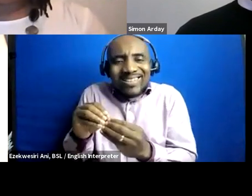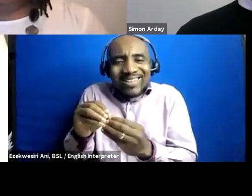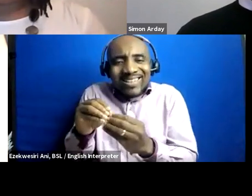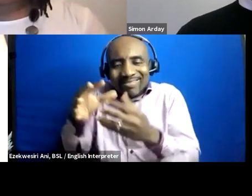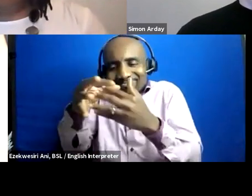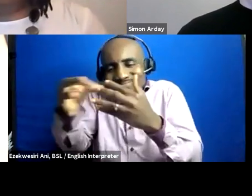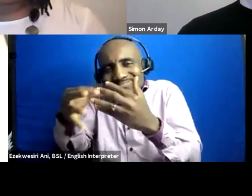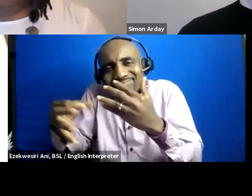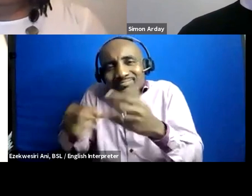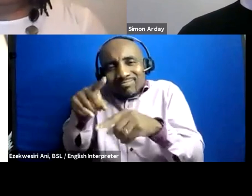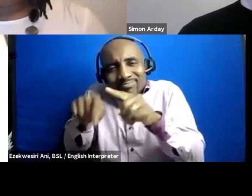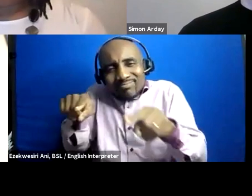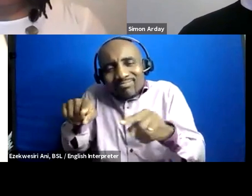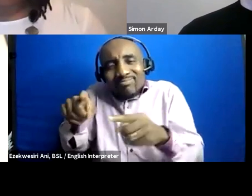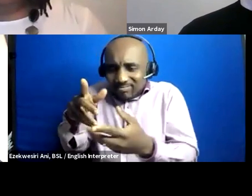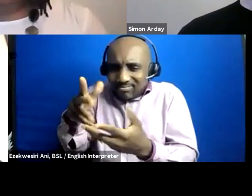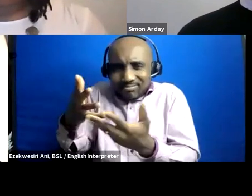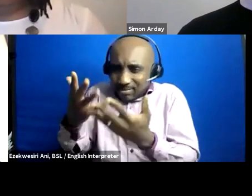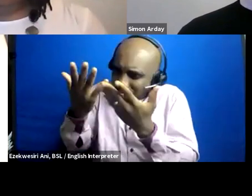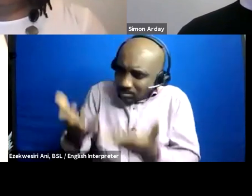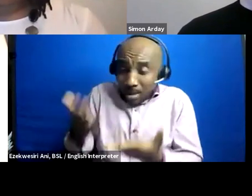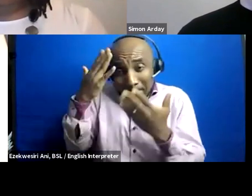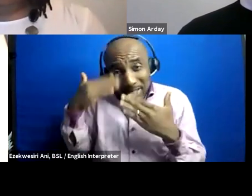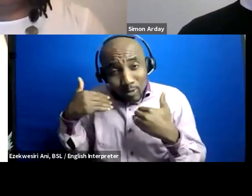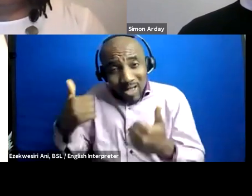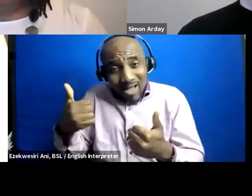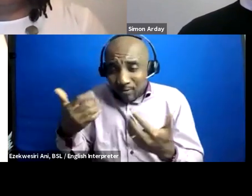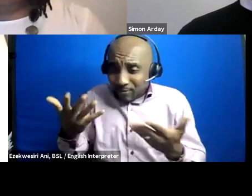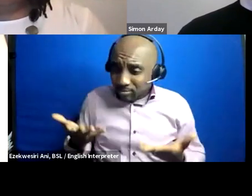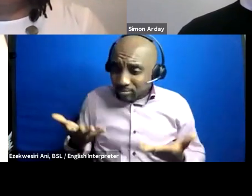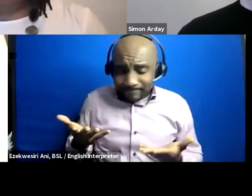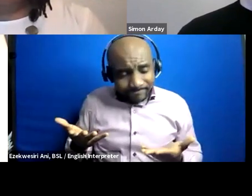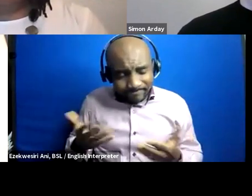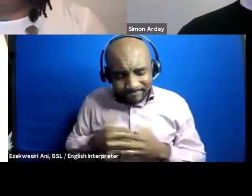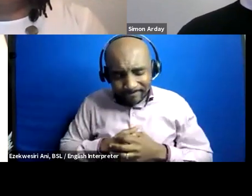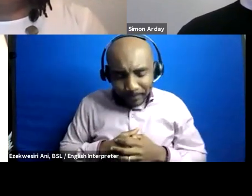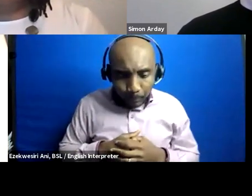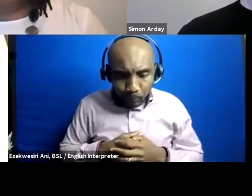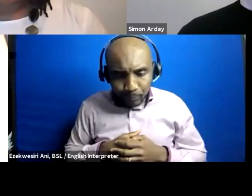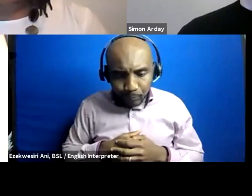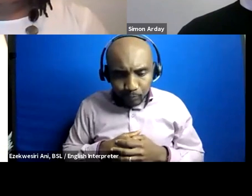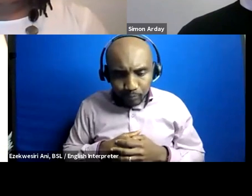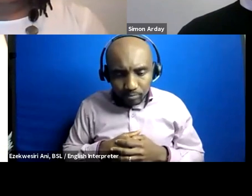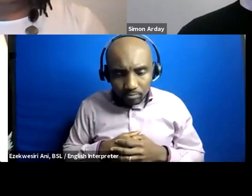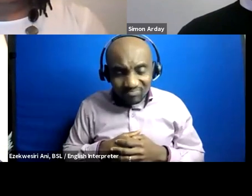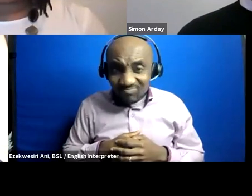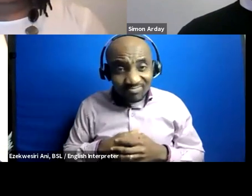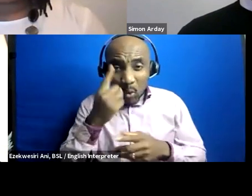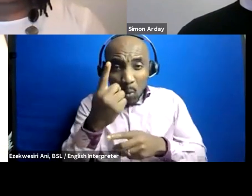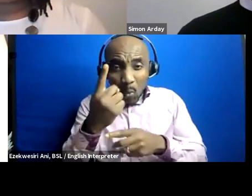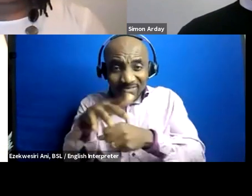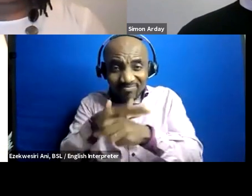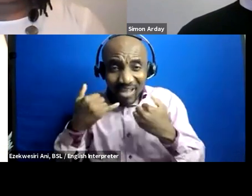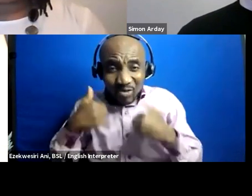Look at it holistically. Mental health is something that is very broad and very complex.